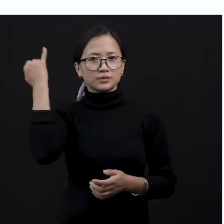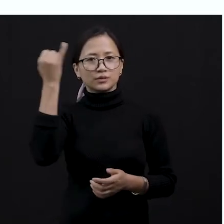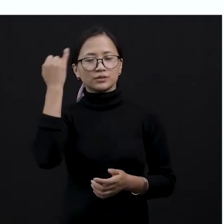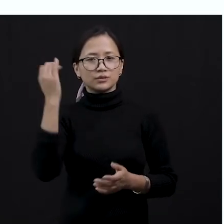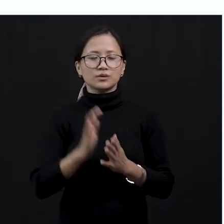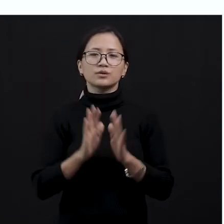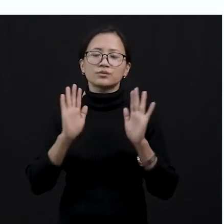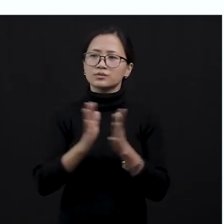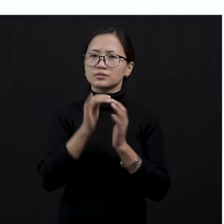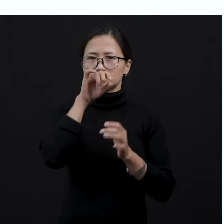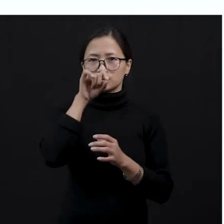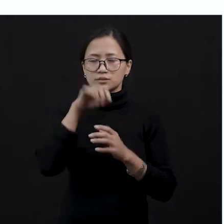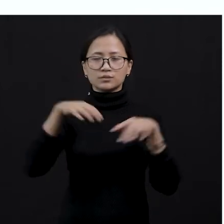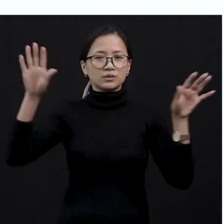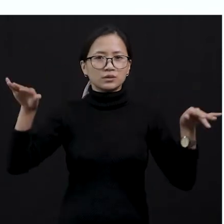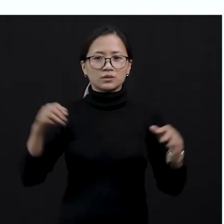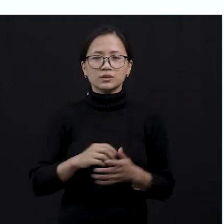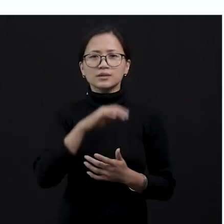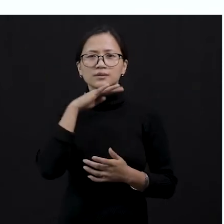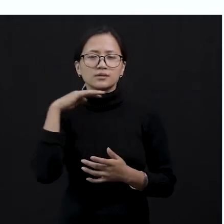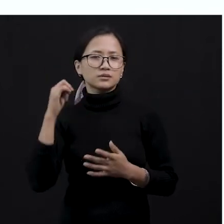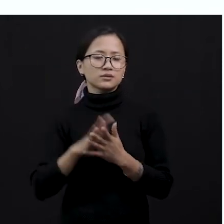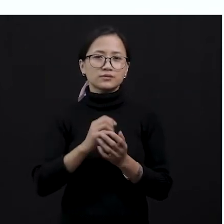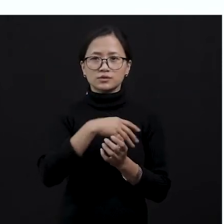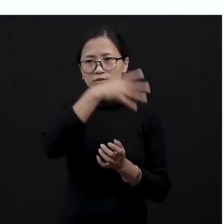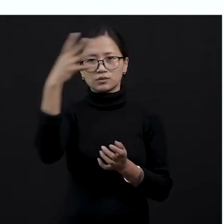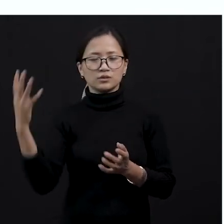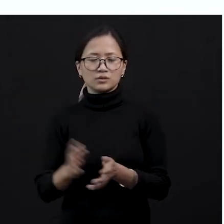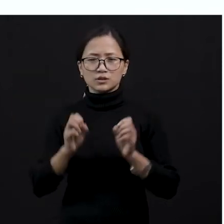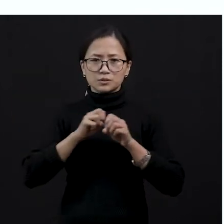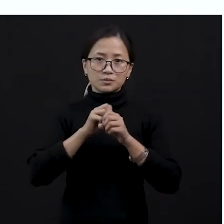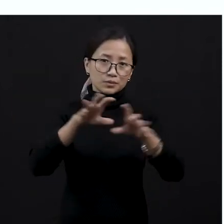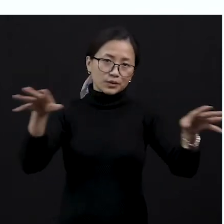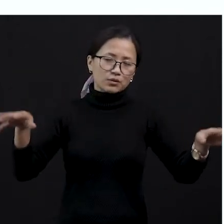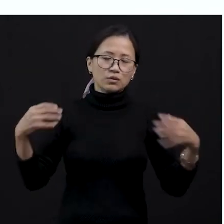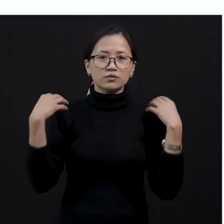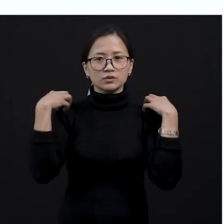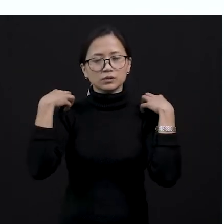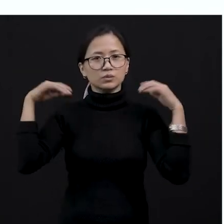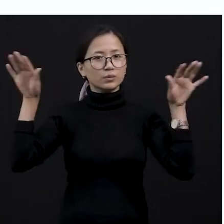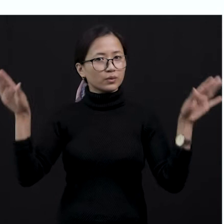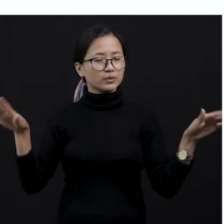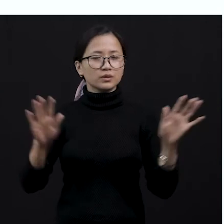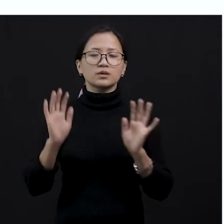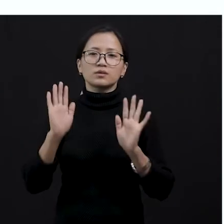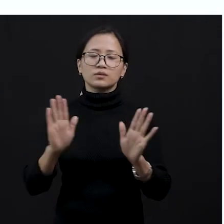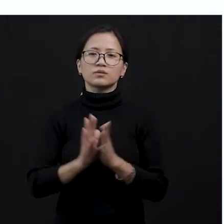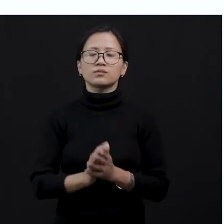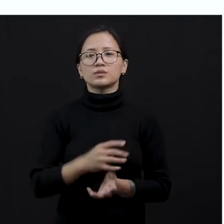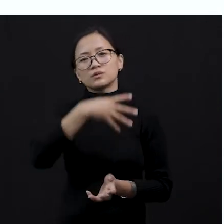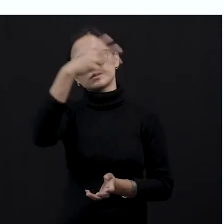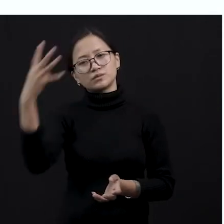that if he was a bird, he will let the colors of the rainbow spread all over his wings, and he will have a wings